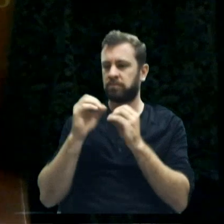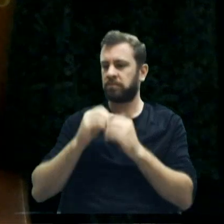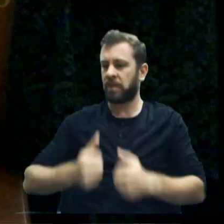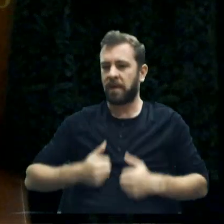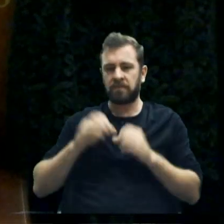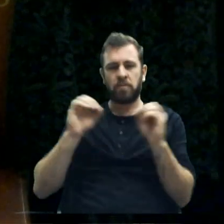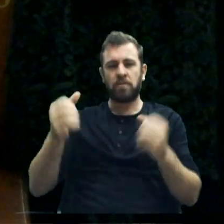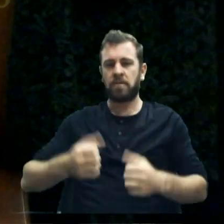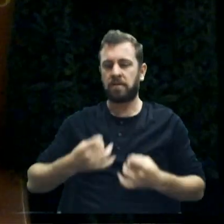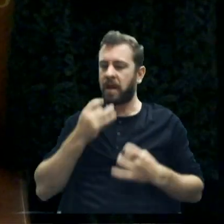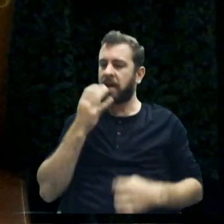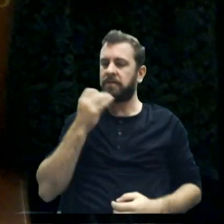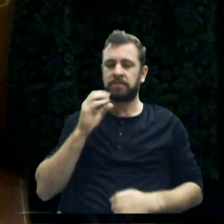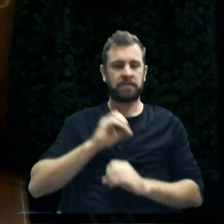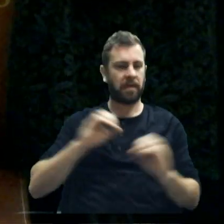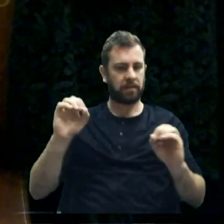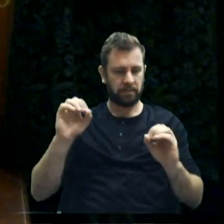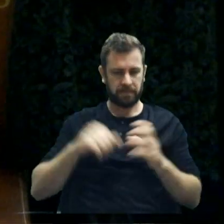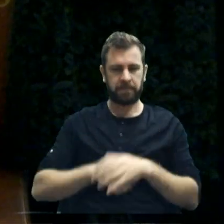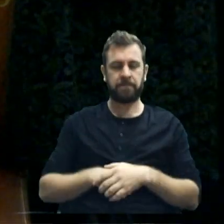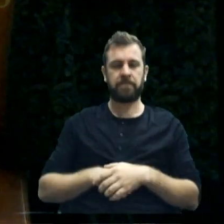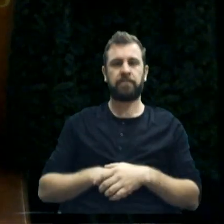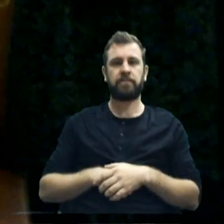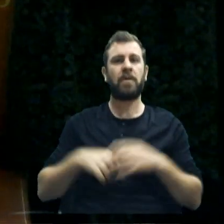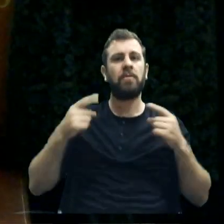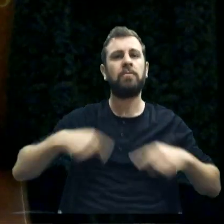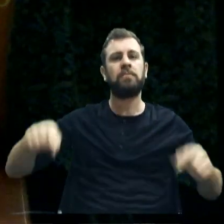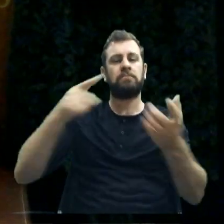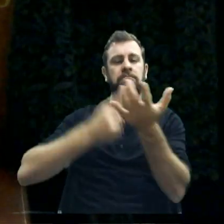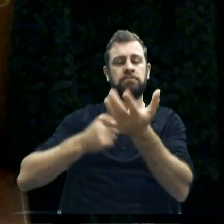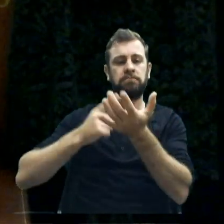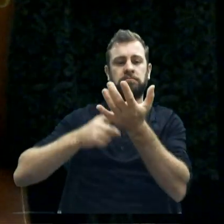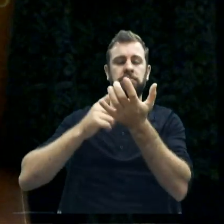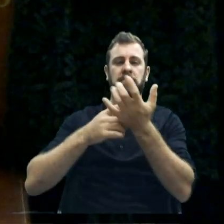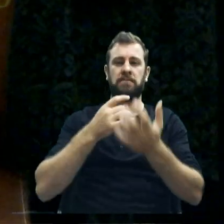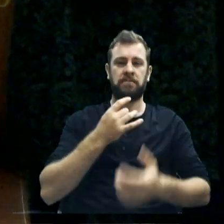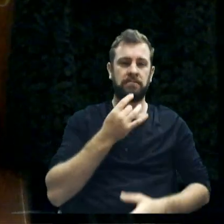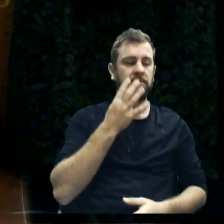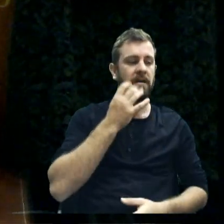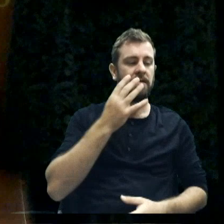And we have spoken about the concept of life and hayat a couple of nights ago.